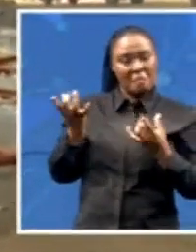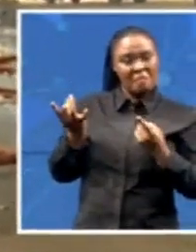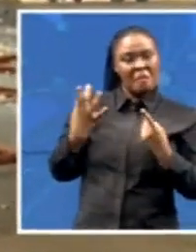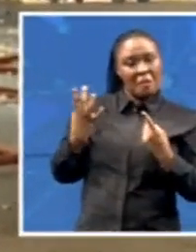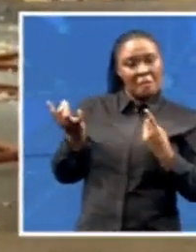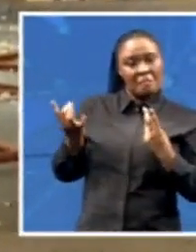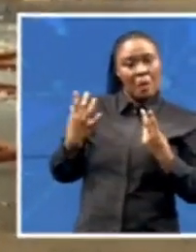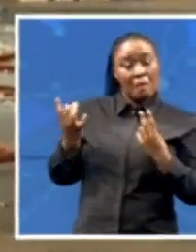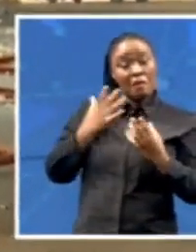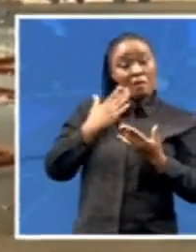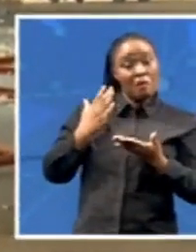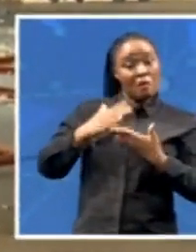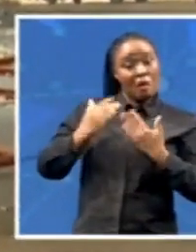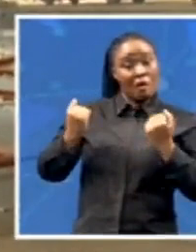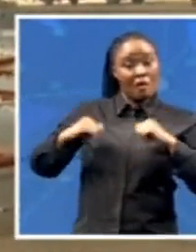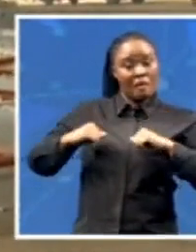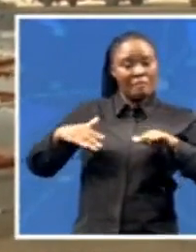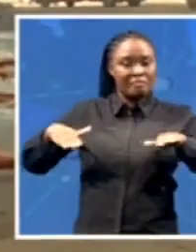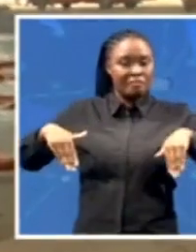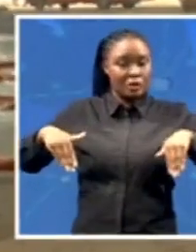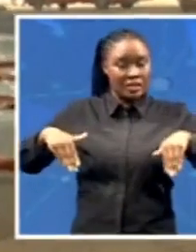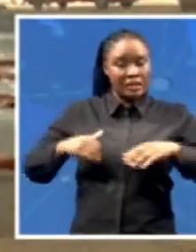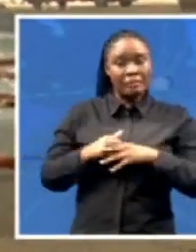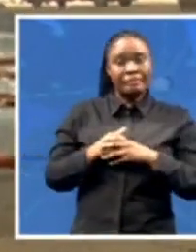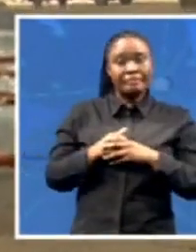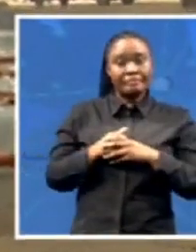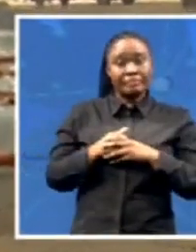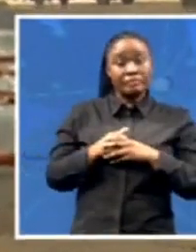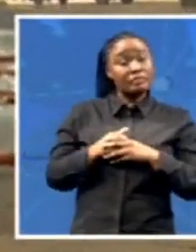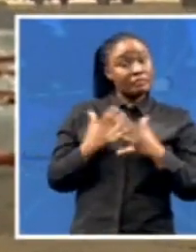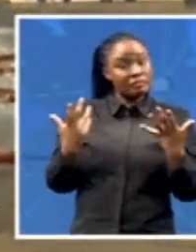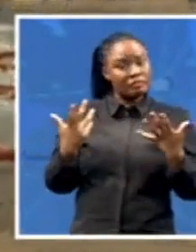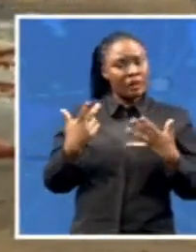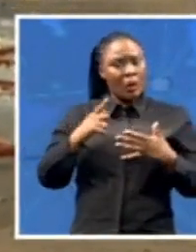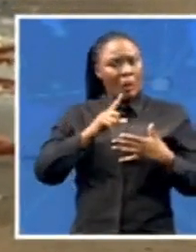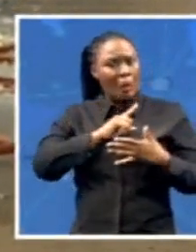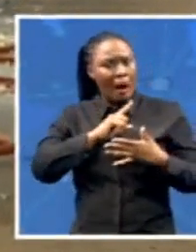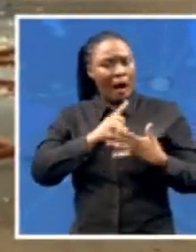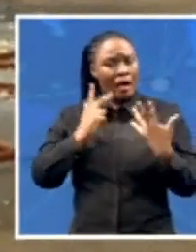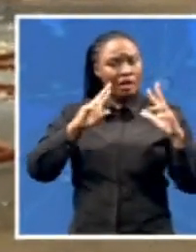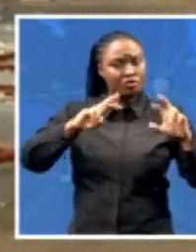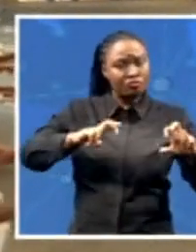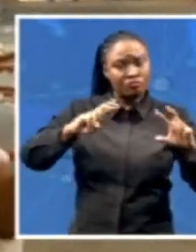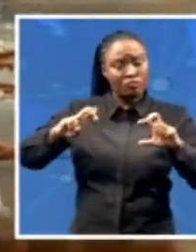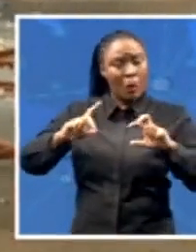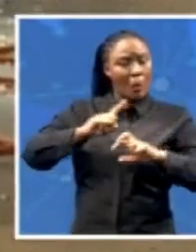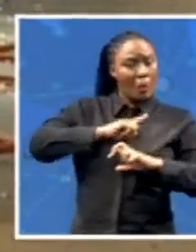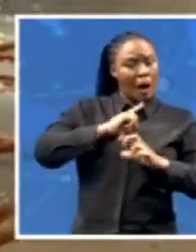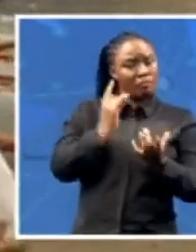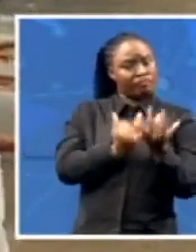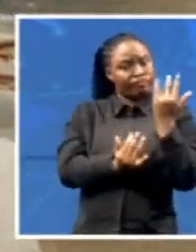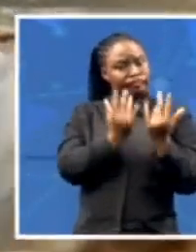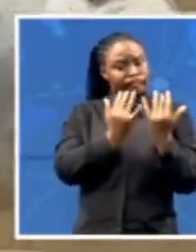they have not yet been able to identify what caused the fire. Now, an issue of concern for many of the residents